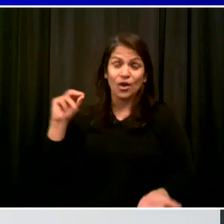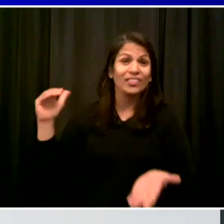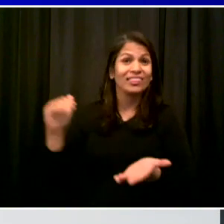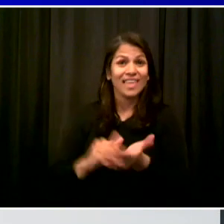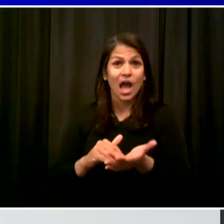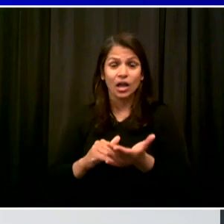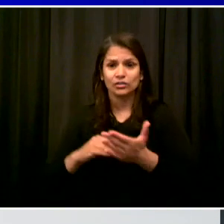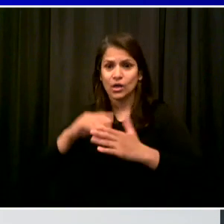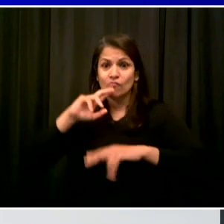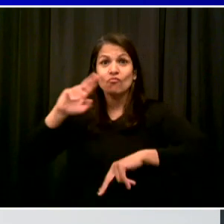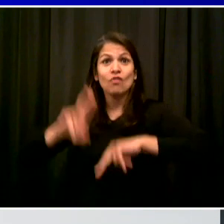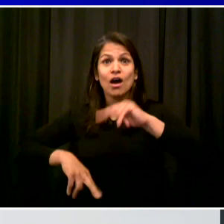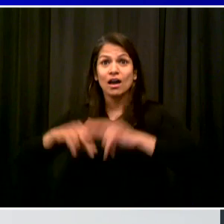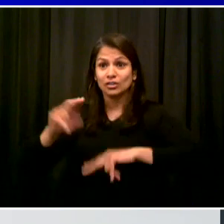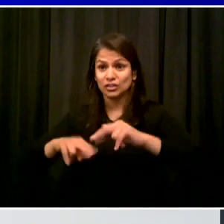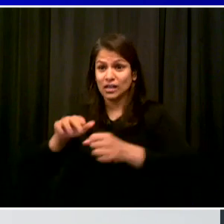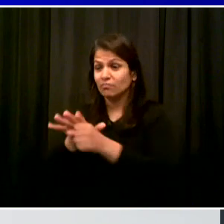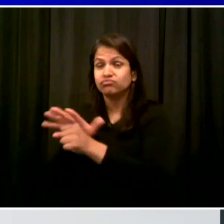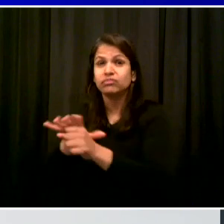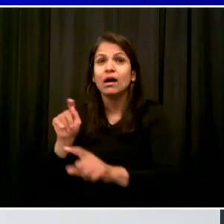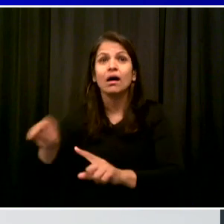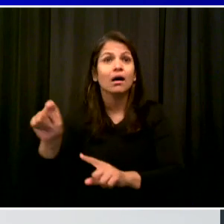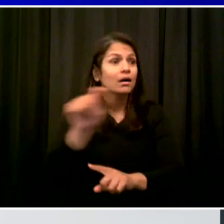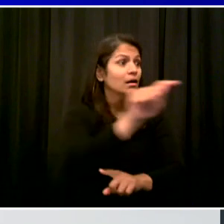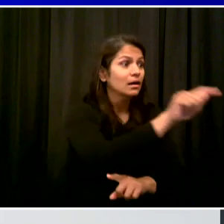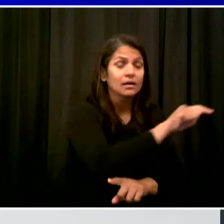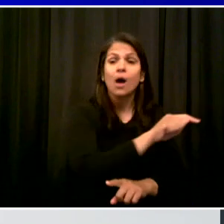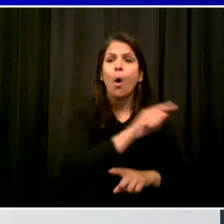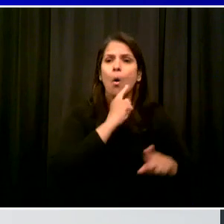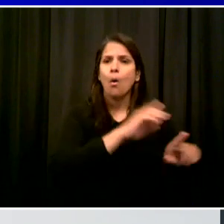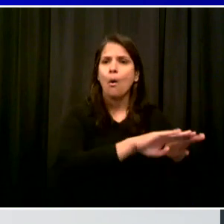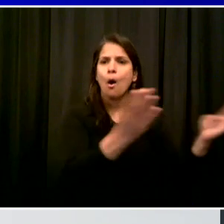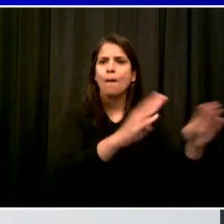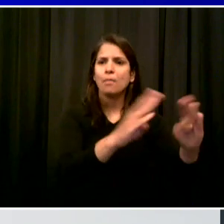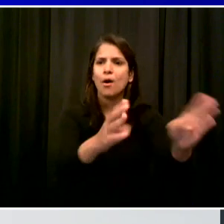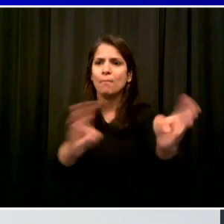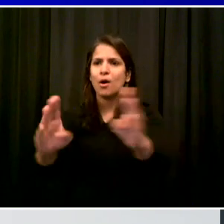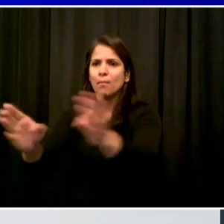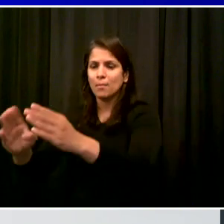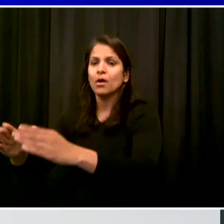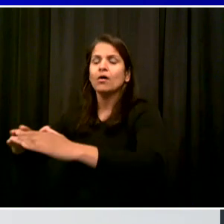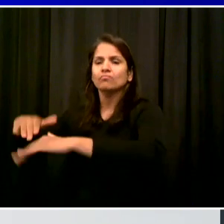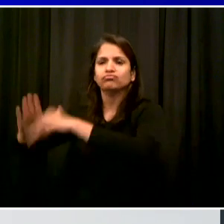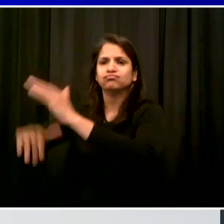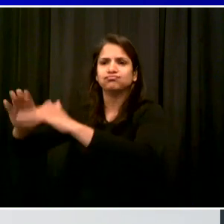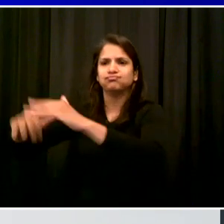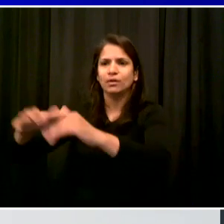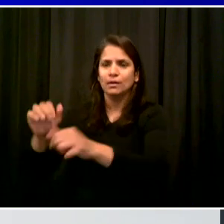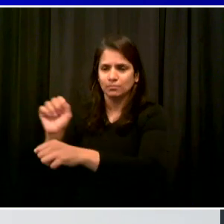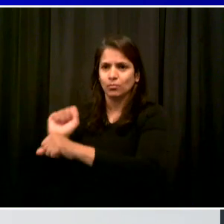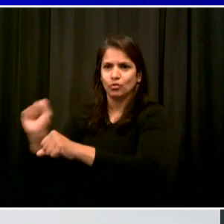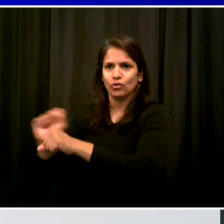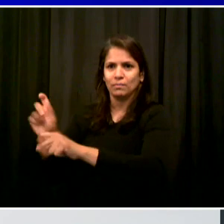city was and how vibrant it will be again. 32,000 construction sites will come back.